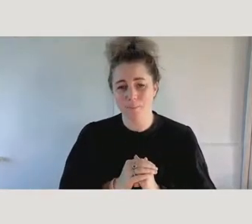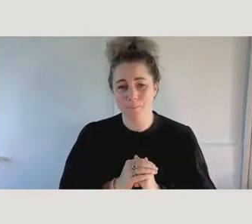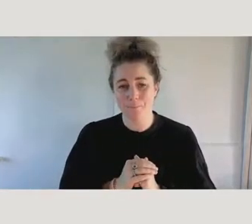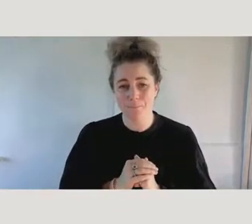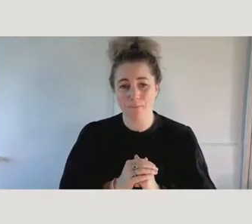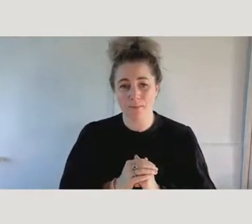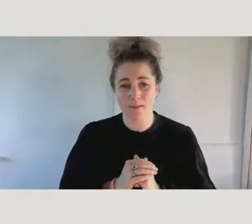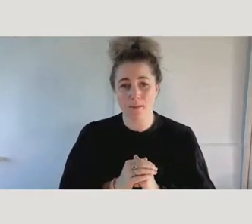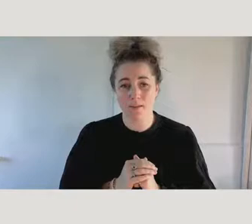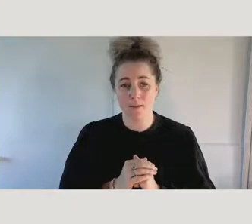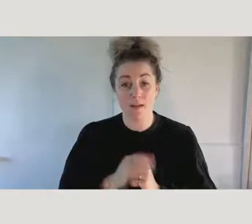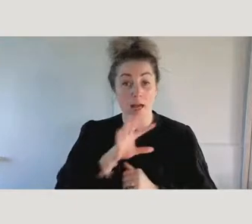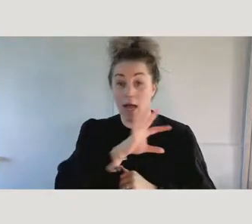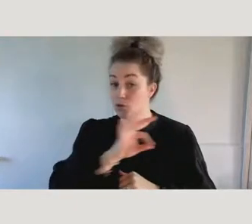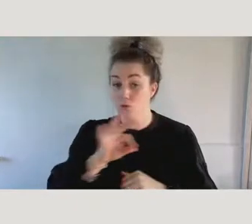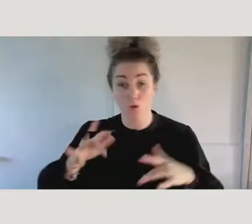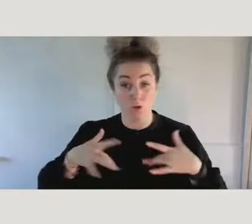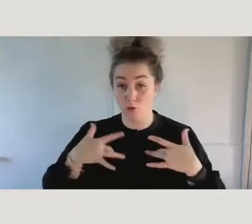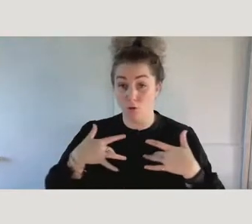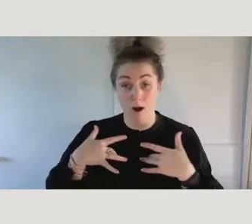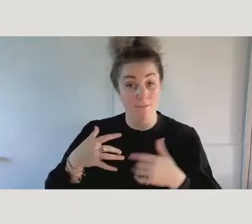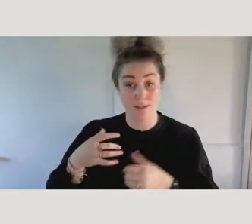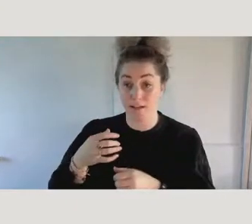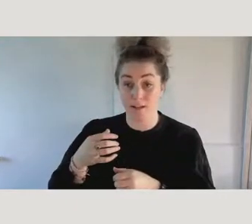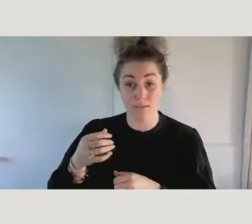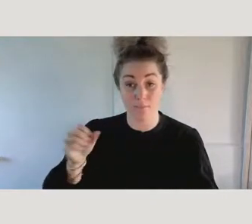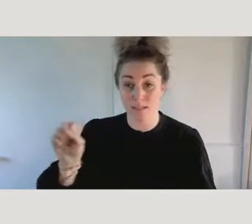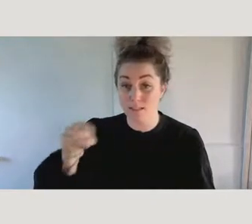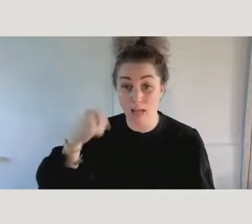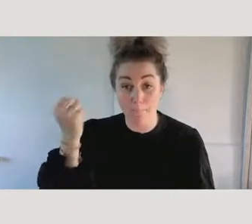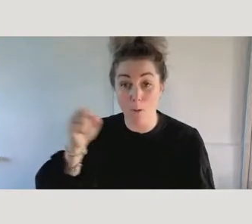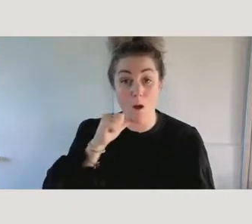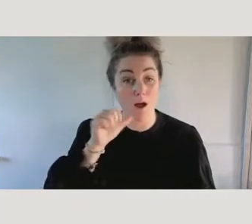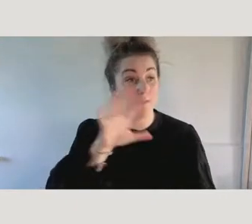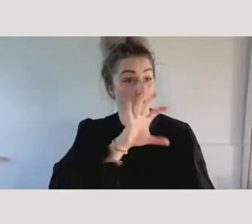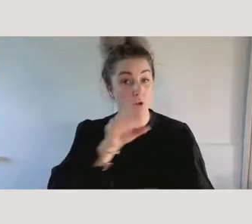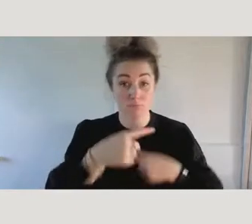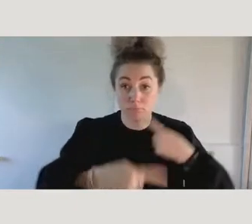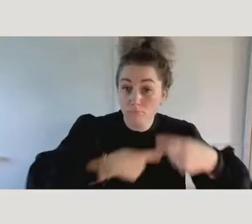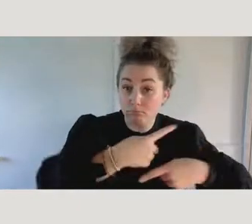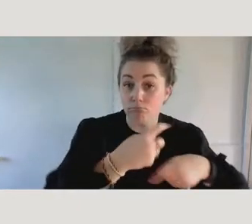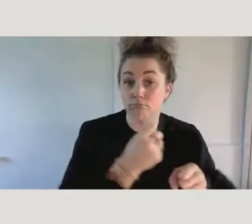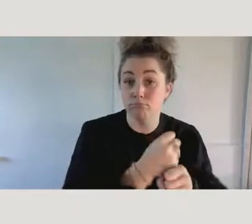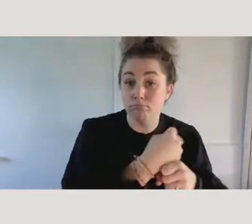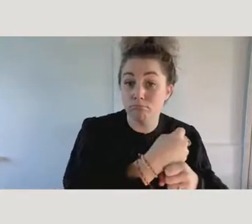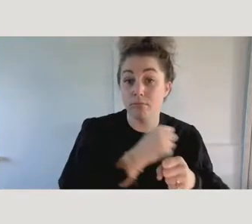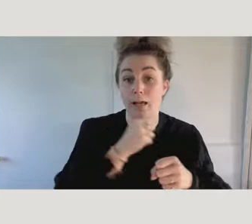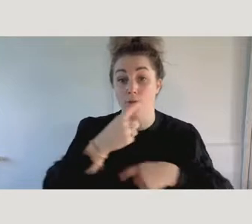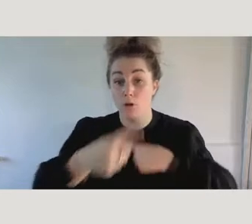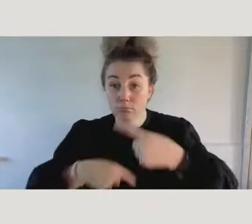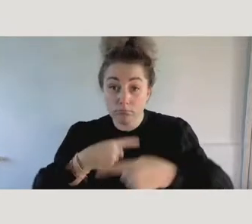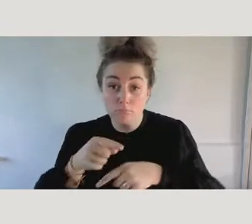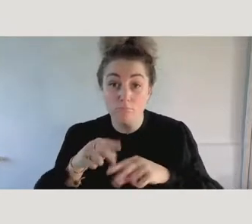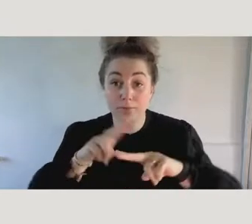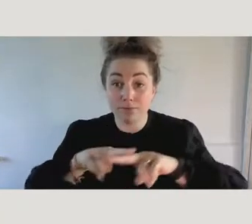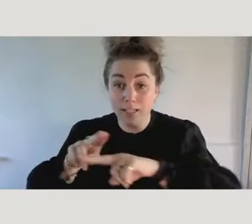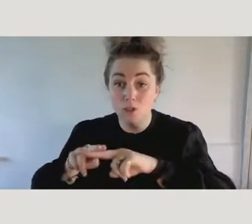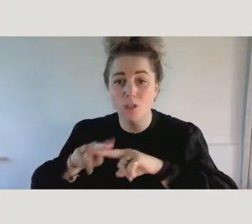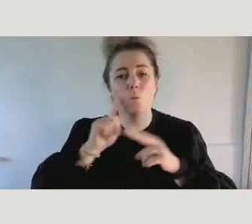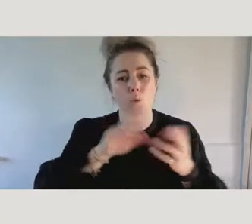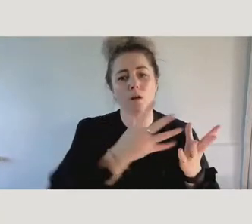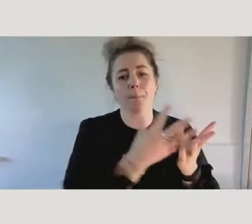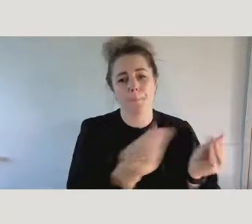isn't thriving in Samoa if it's not thriving in Tonga if you're not thriving in Fiji it will